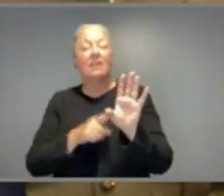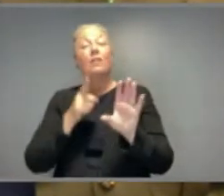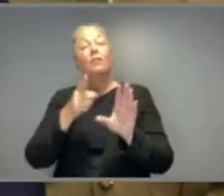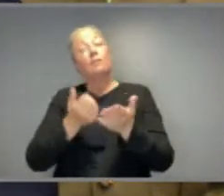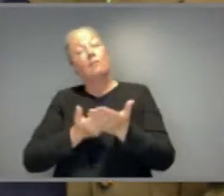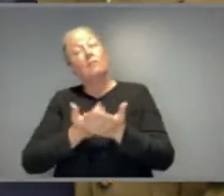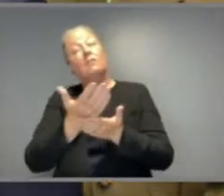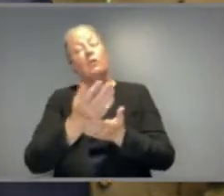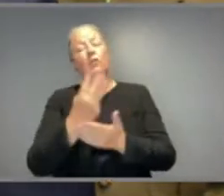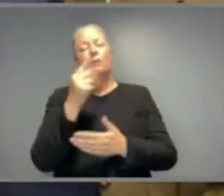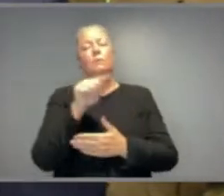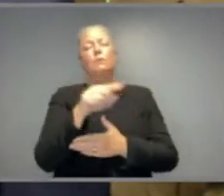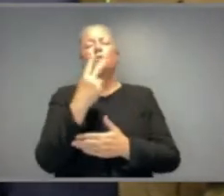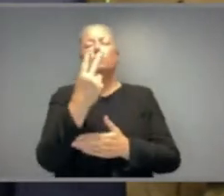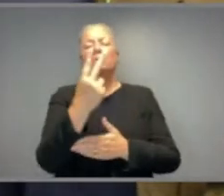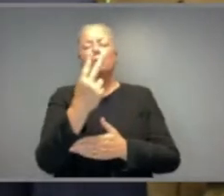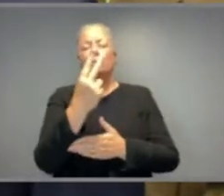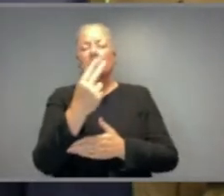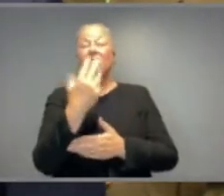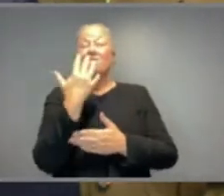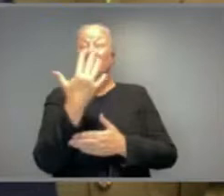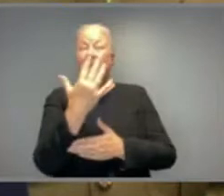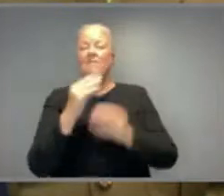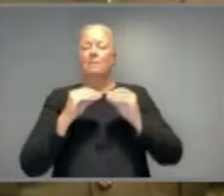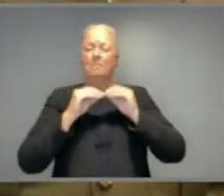$2.35 billion per week.